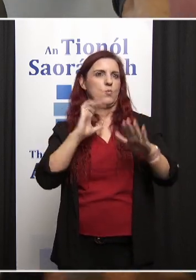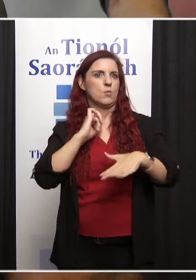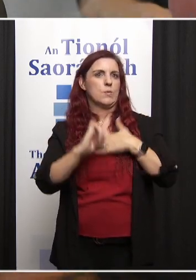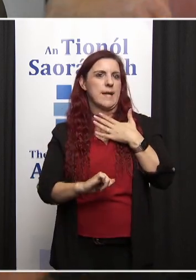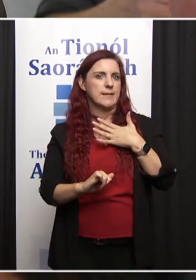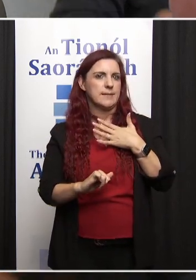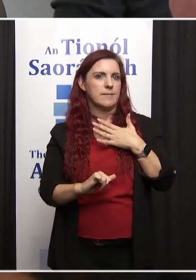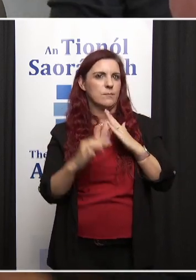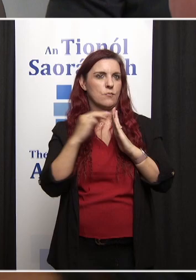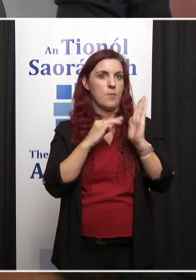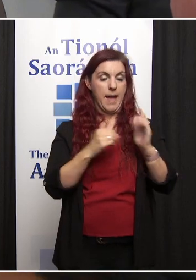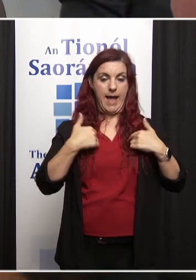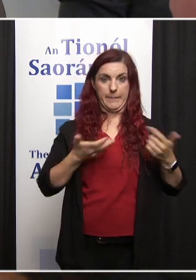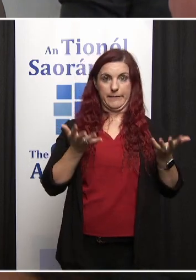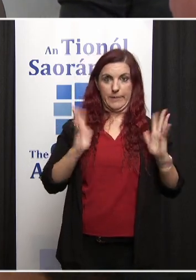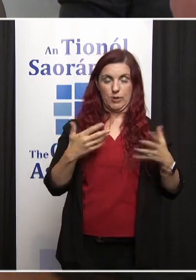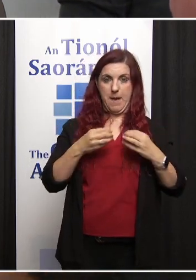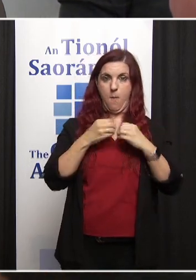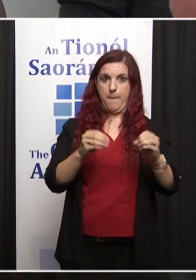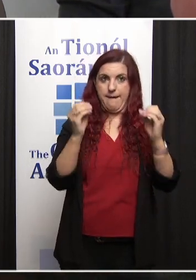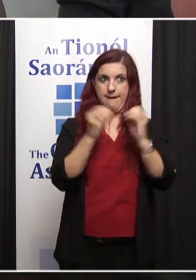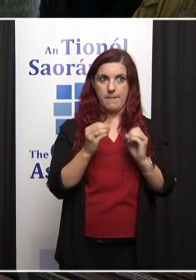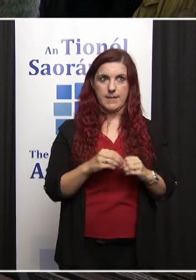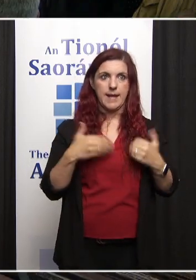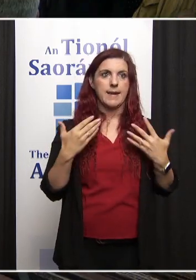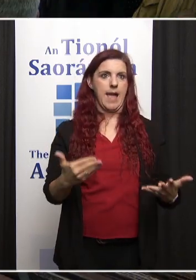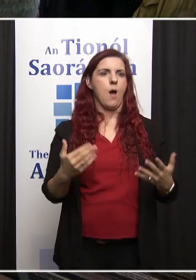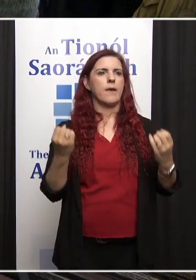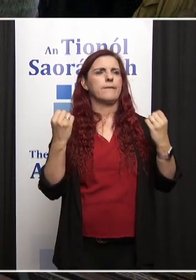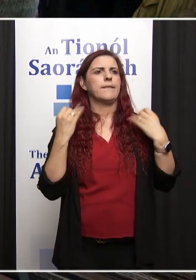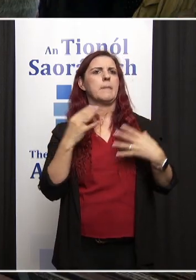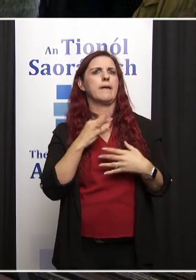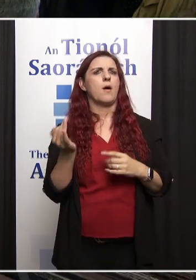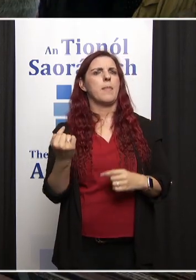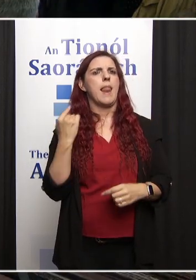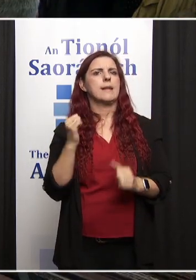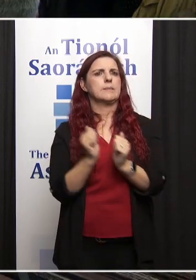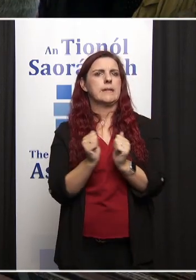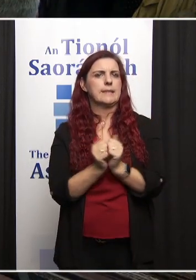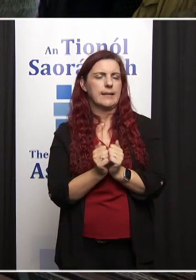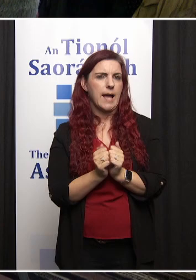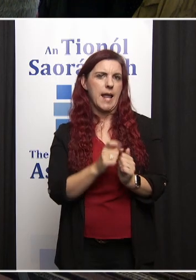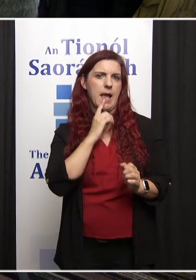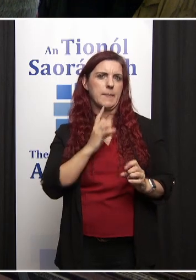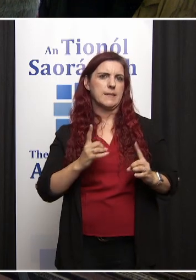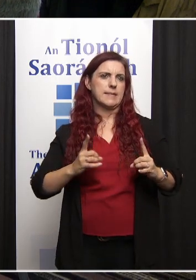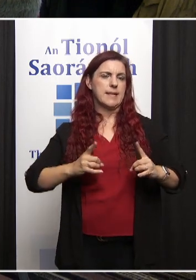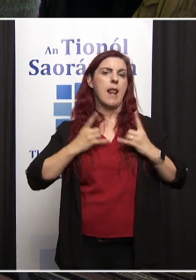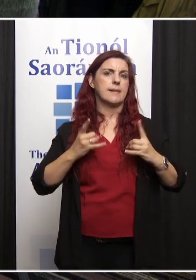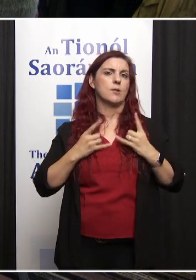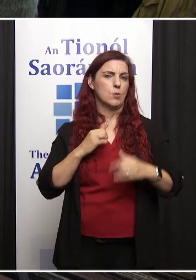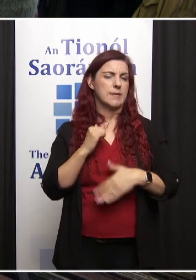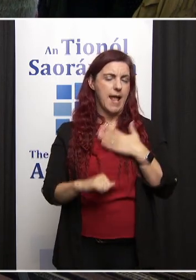concluded this is my opening session, my opening remarks. Now we're going to go into feedback from the last meeting. And I'm delighted to have with us